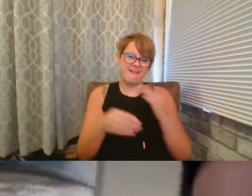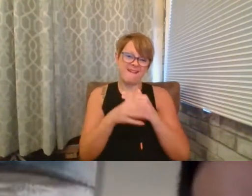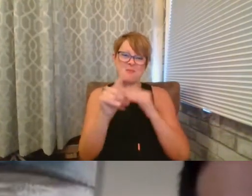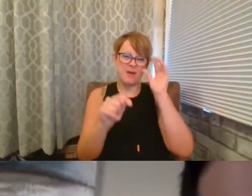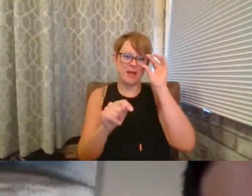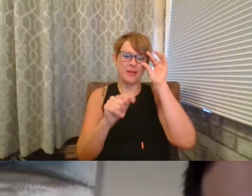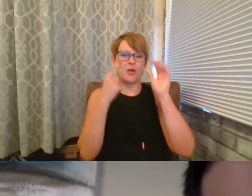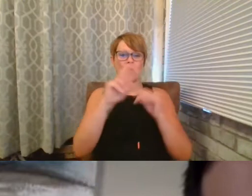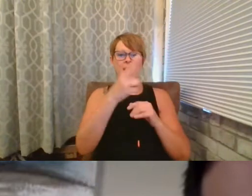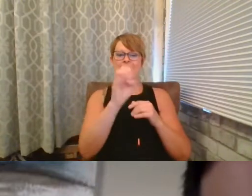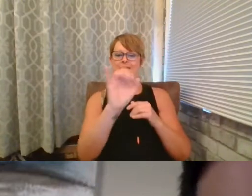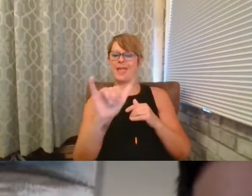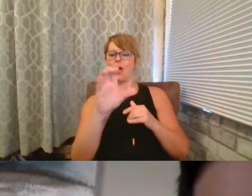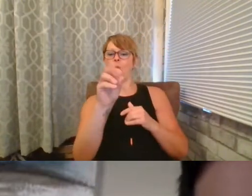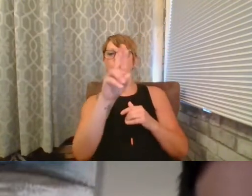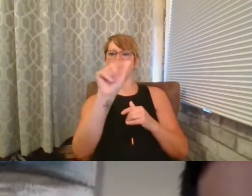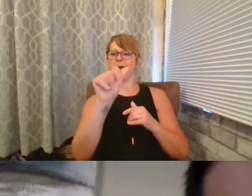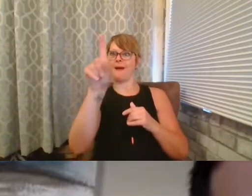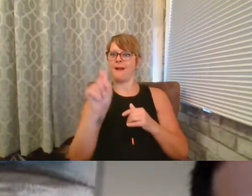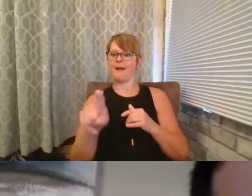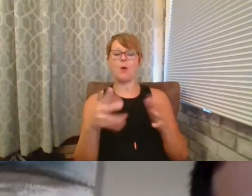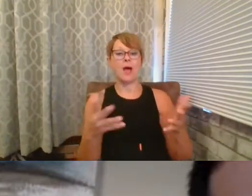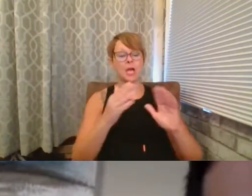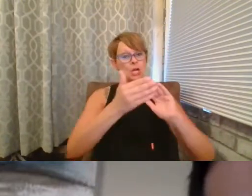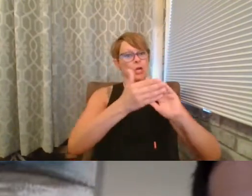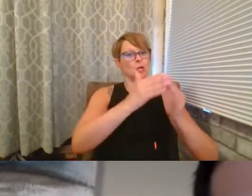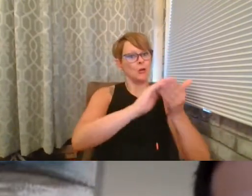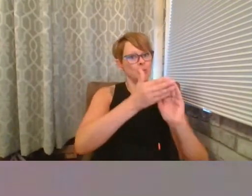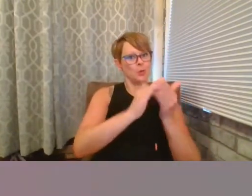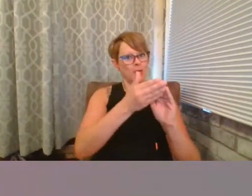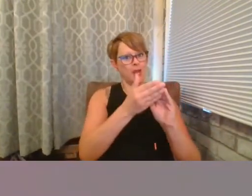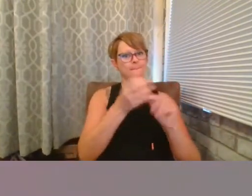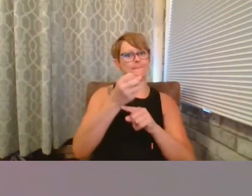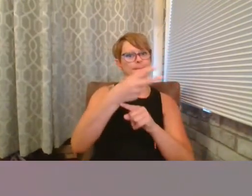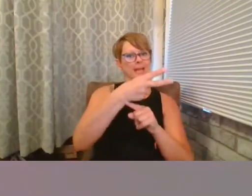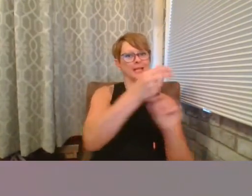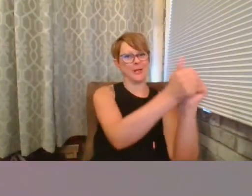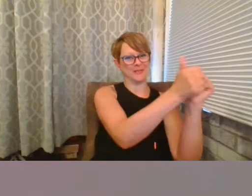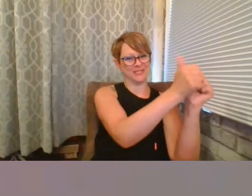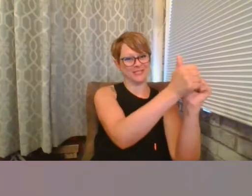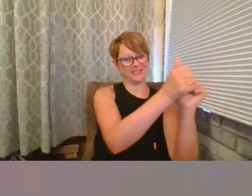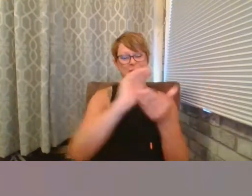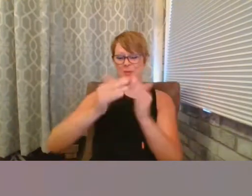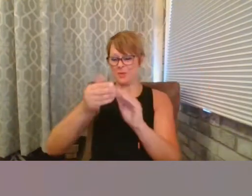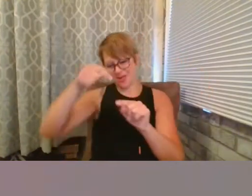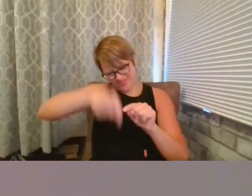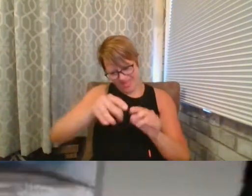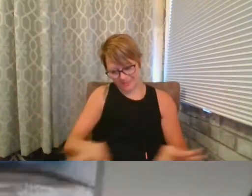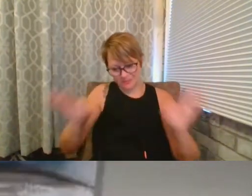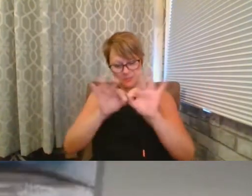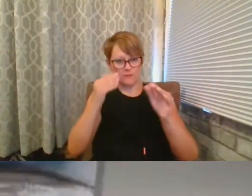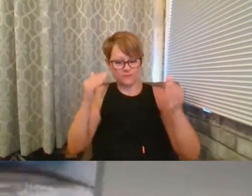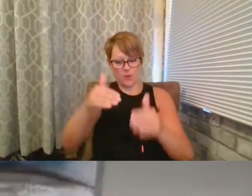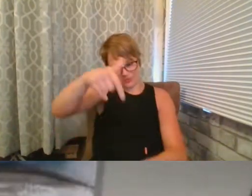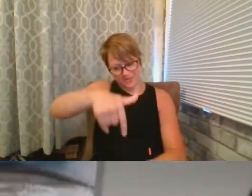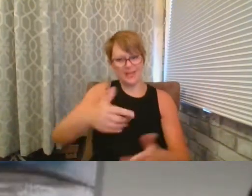is community over competition. The 2 ways of looking at the playing field, right? But the pie is